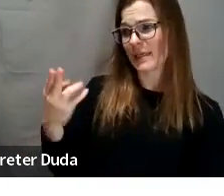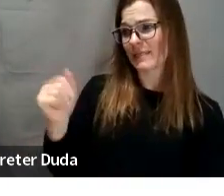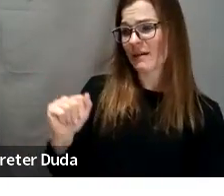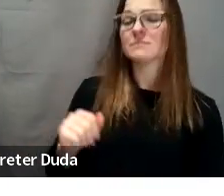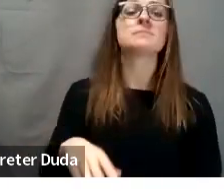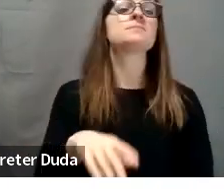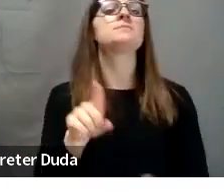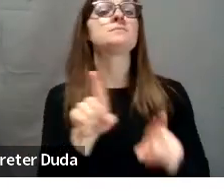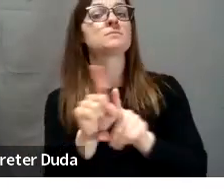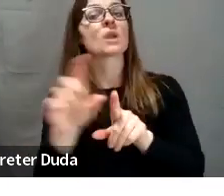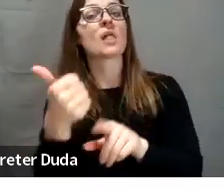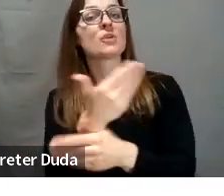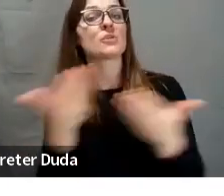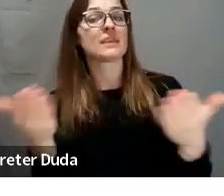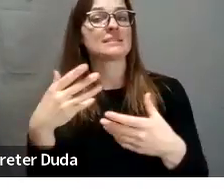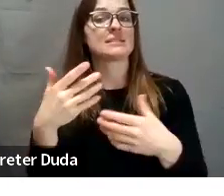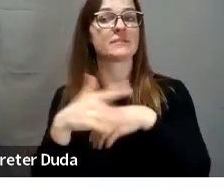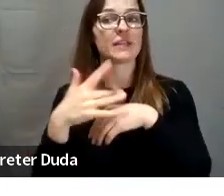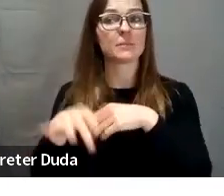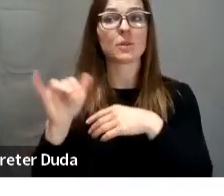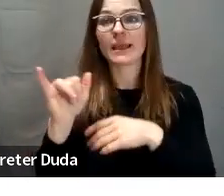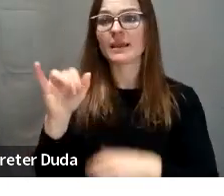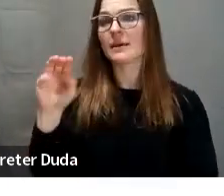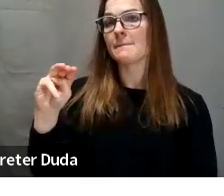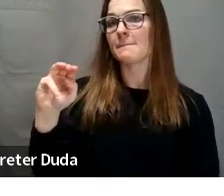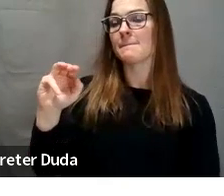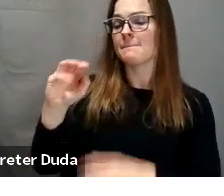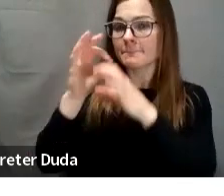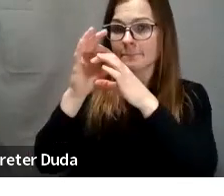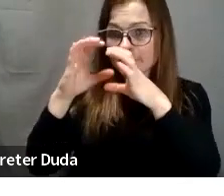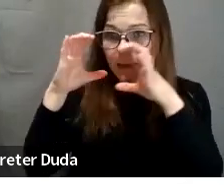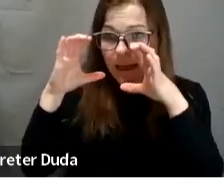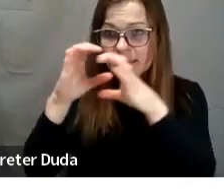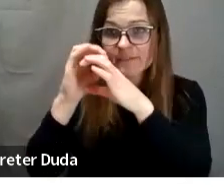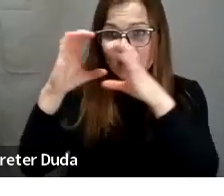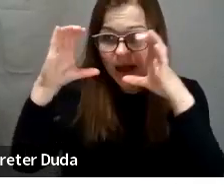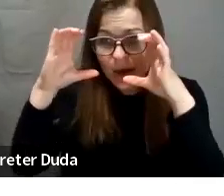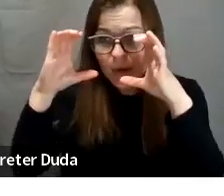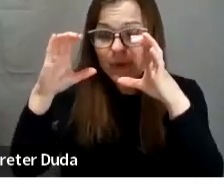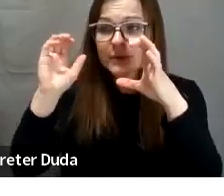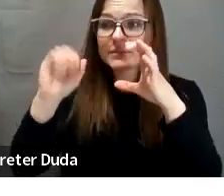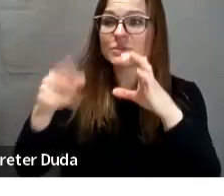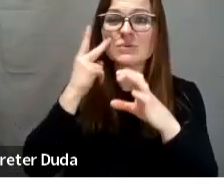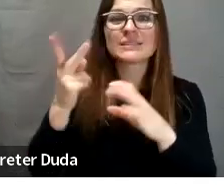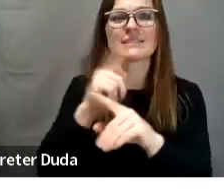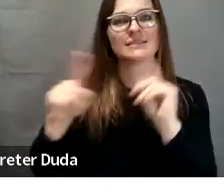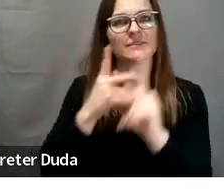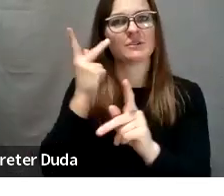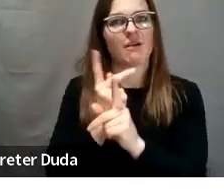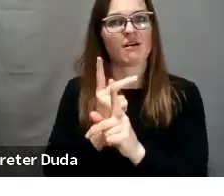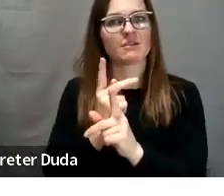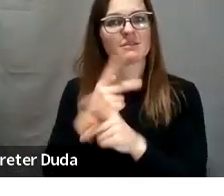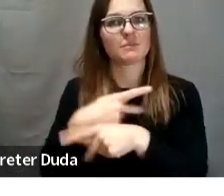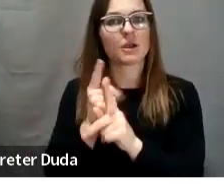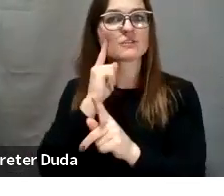We have other things in our inventory like magnifiers, different types of magnifiers and different types of products